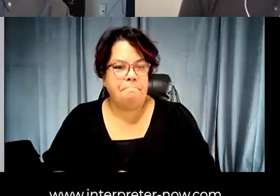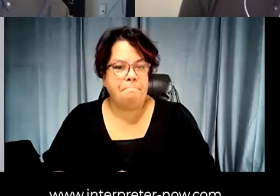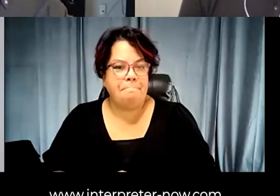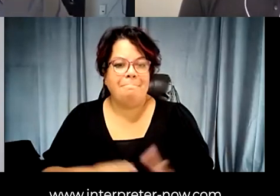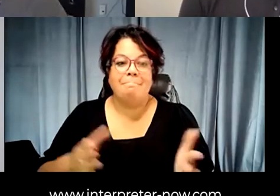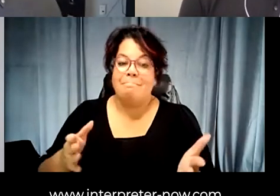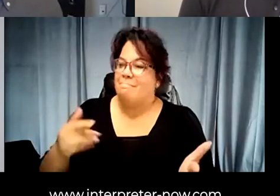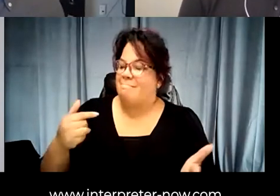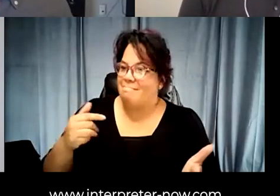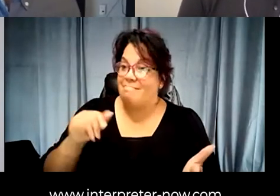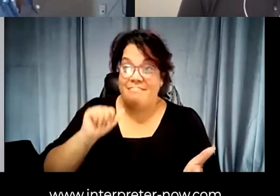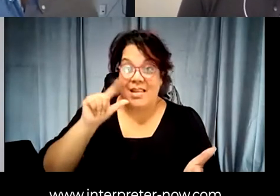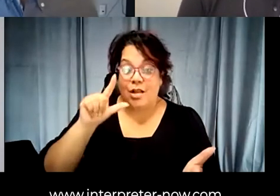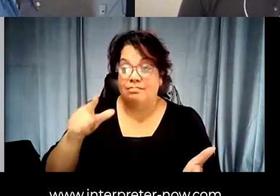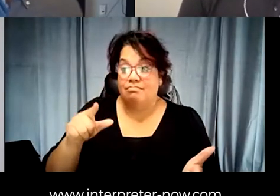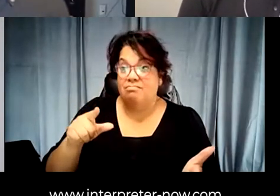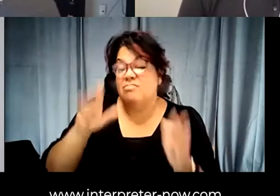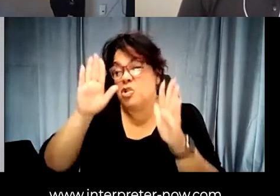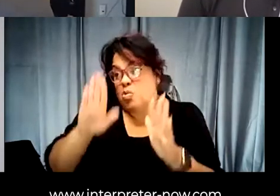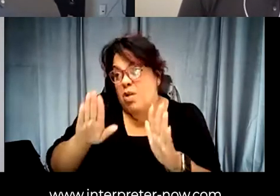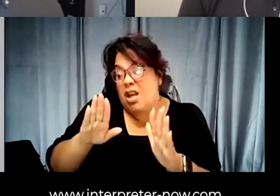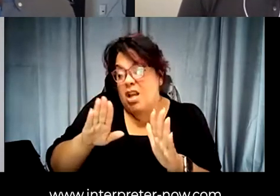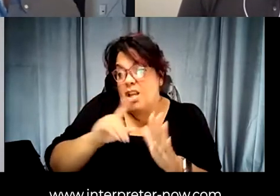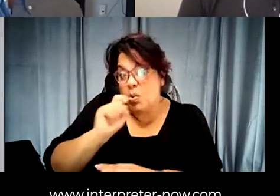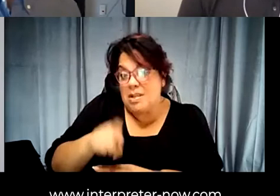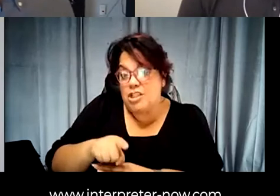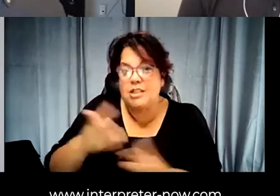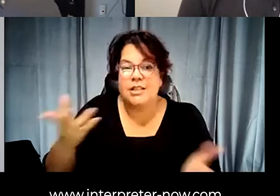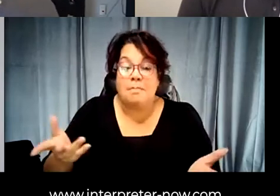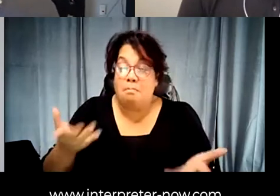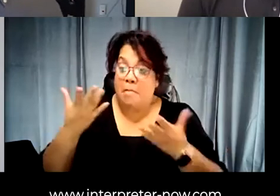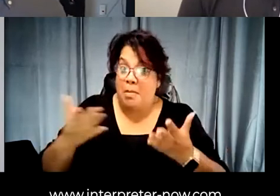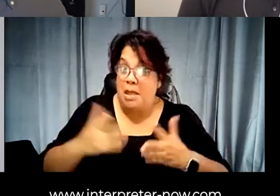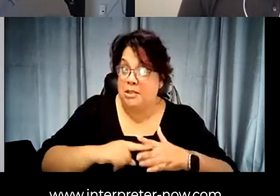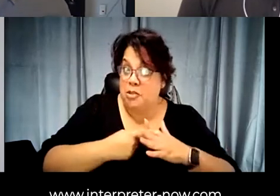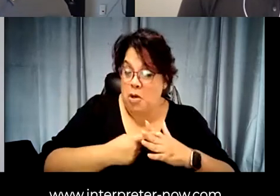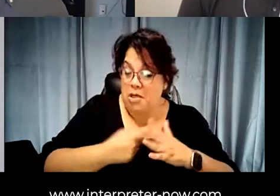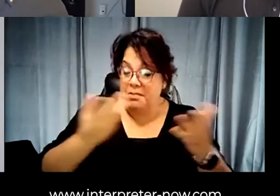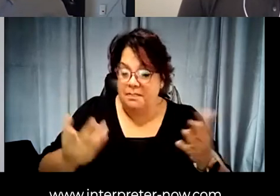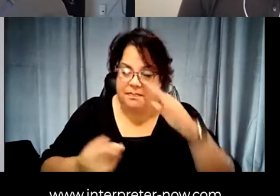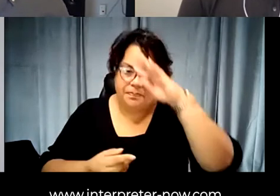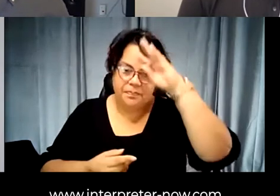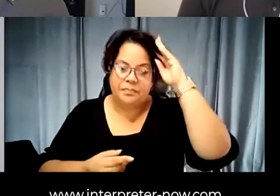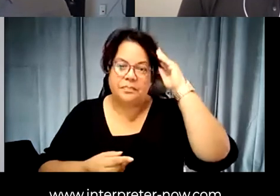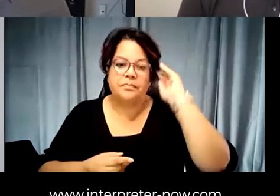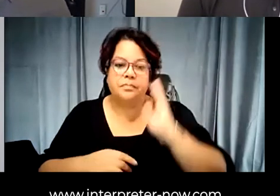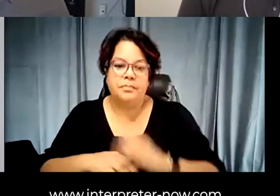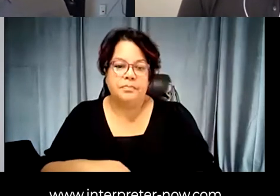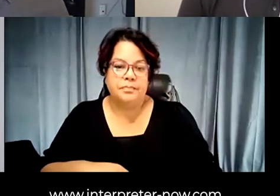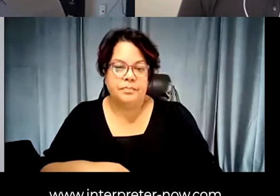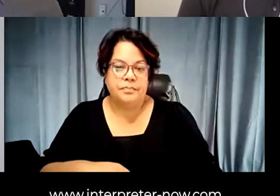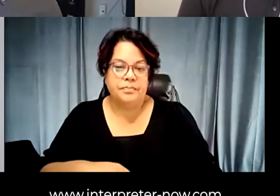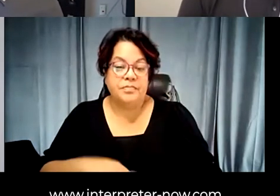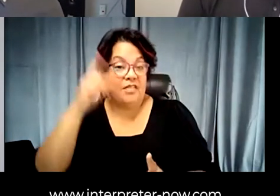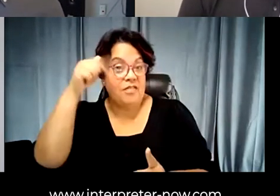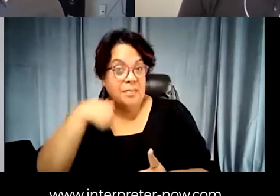I think it's a great question. So I can maybe start, you know, with this. And I think that for me,